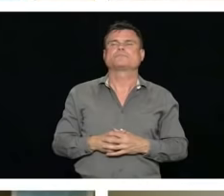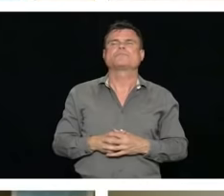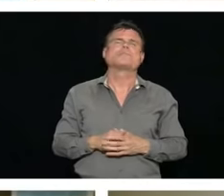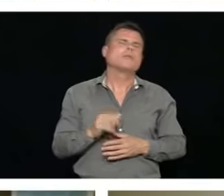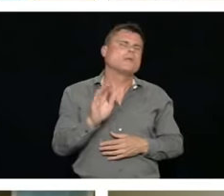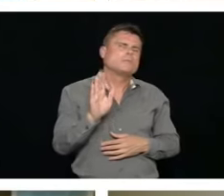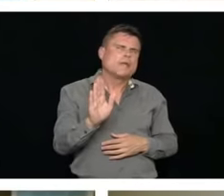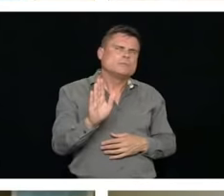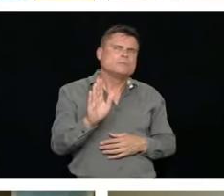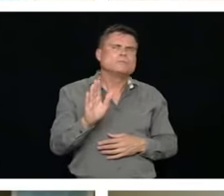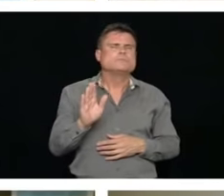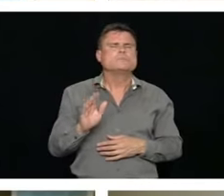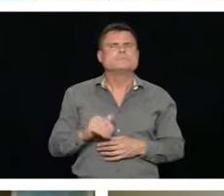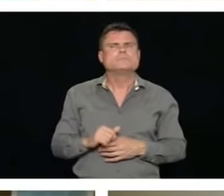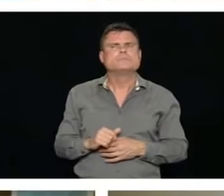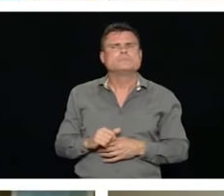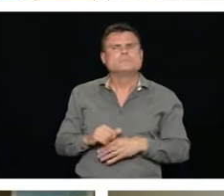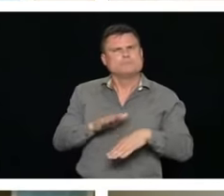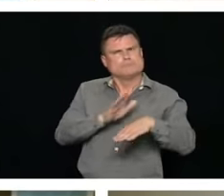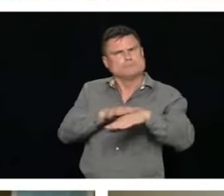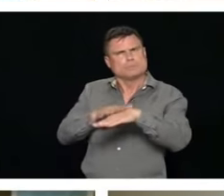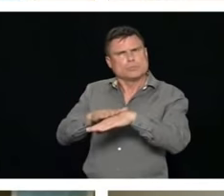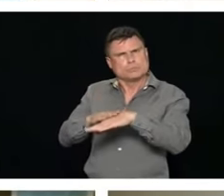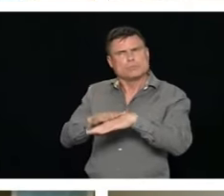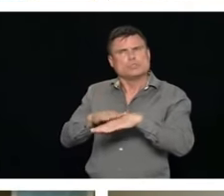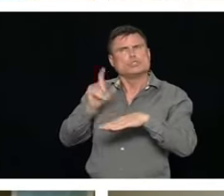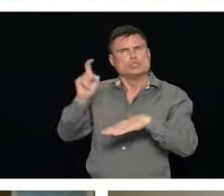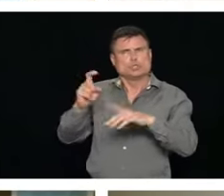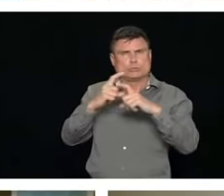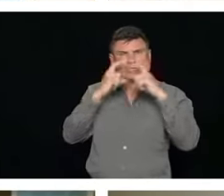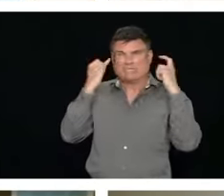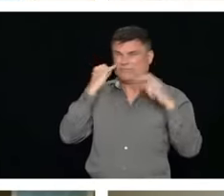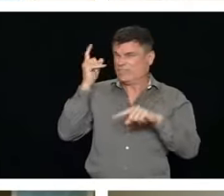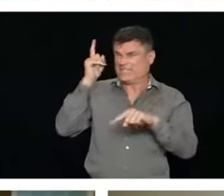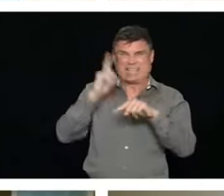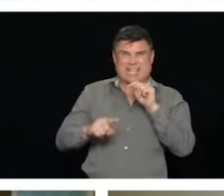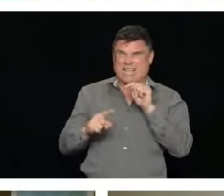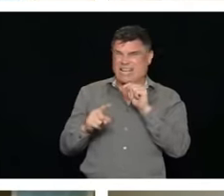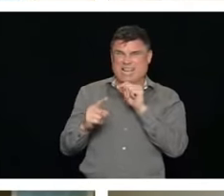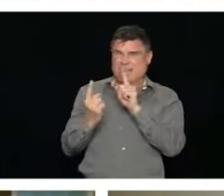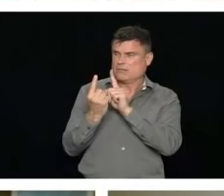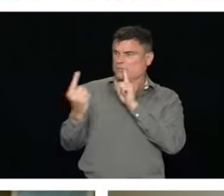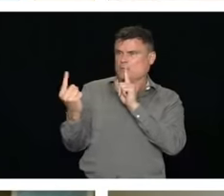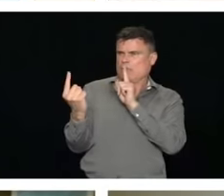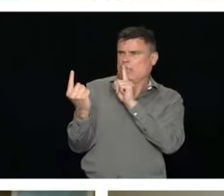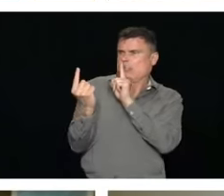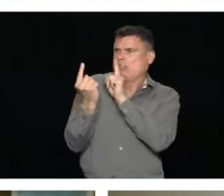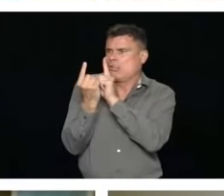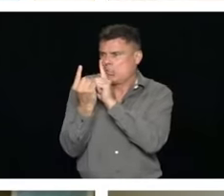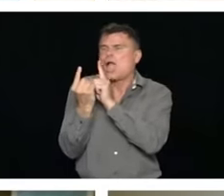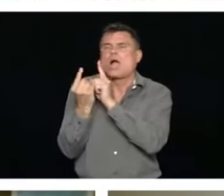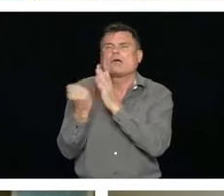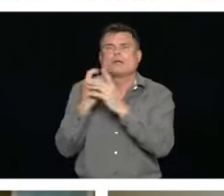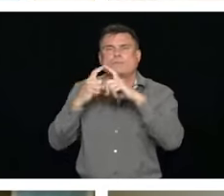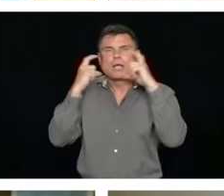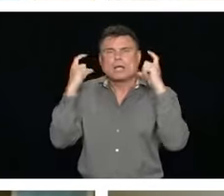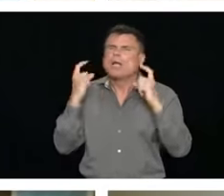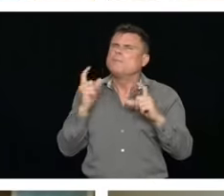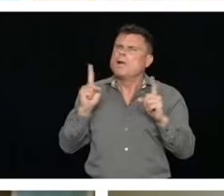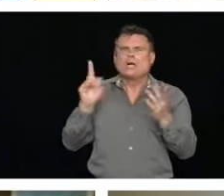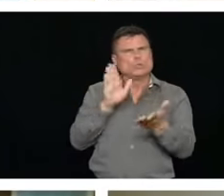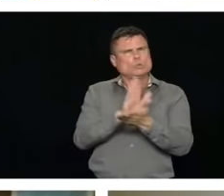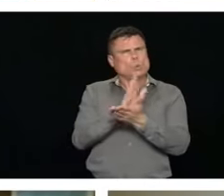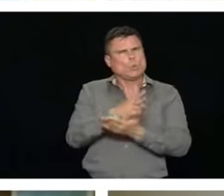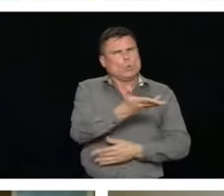should they be wearing the PPE? And so, Dr. Cornell, maybe you should take this one. Yeah. So for children,